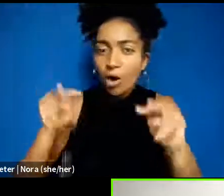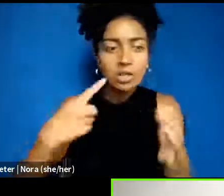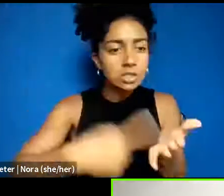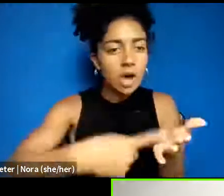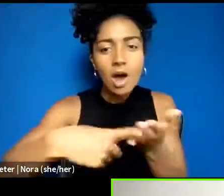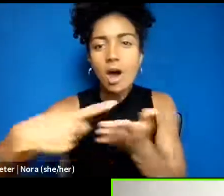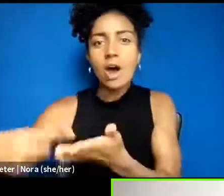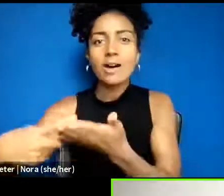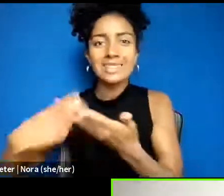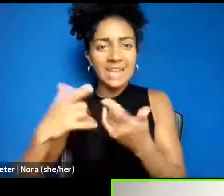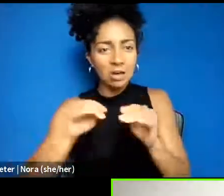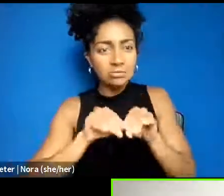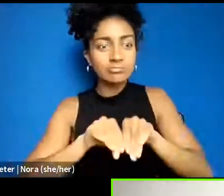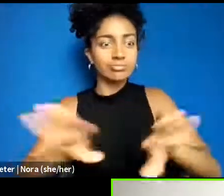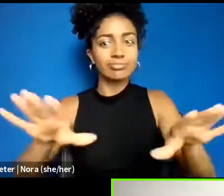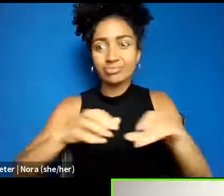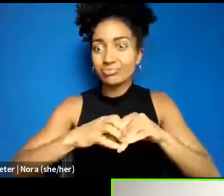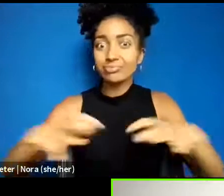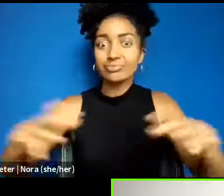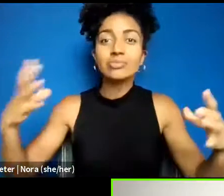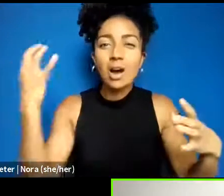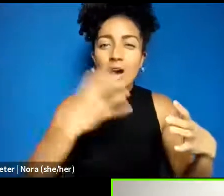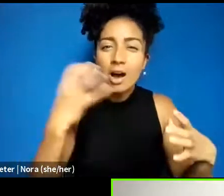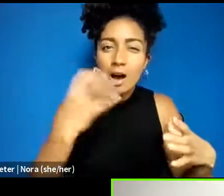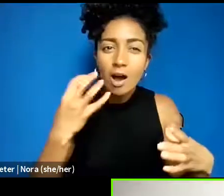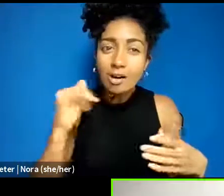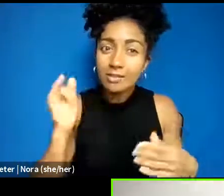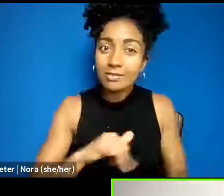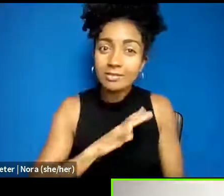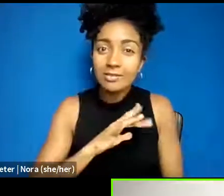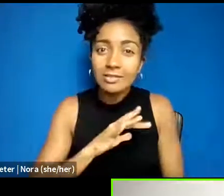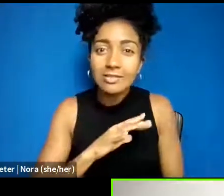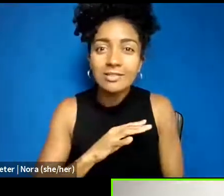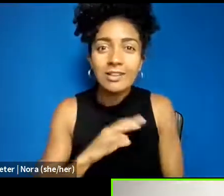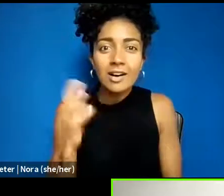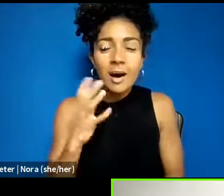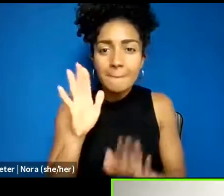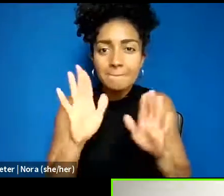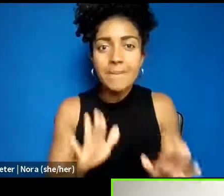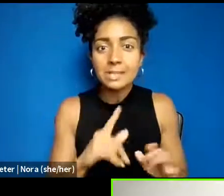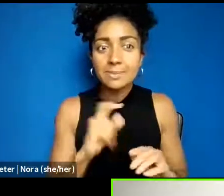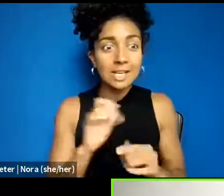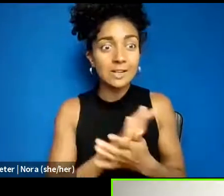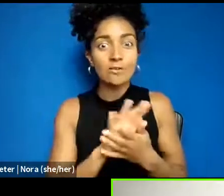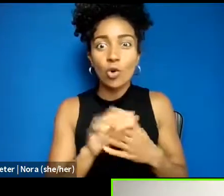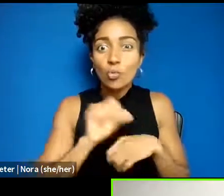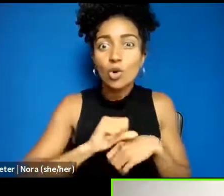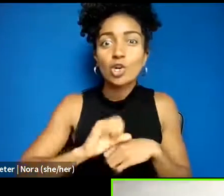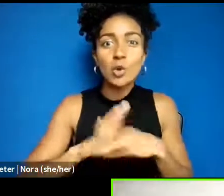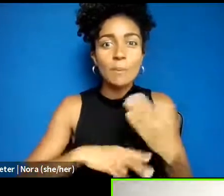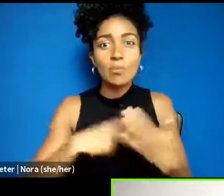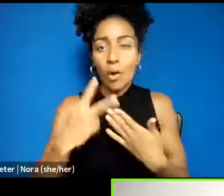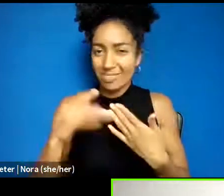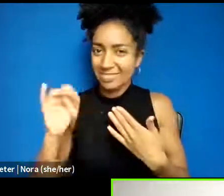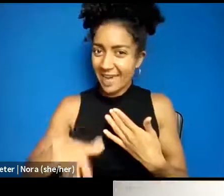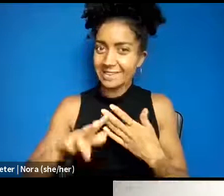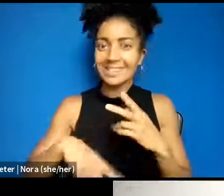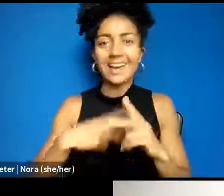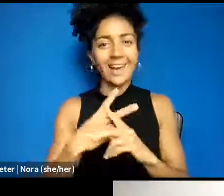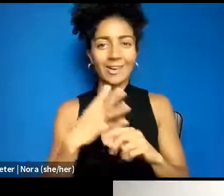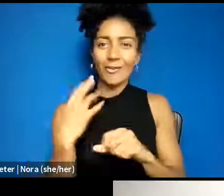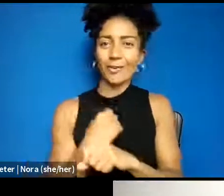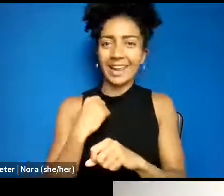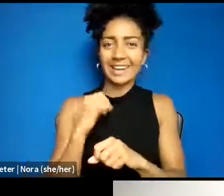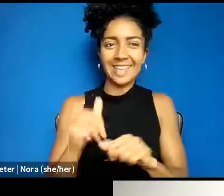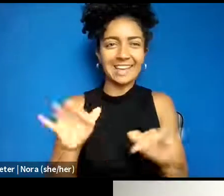because of those programs, right? And I think that's the value of it right there. That's the wins right there. Yeah, for